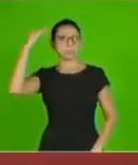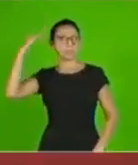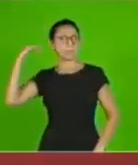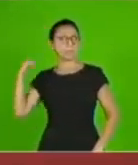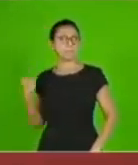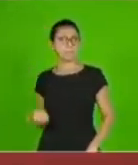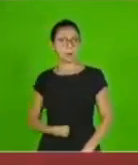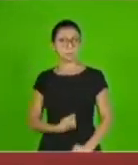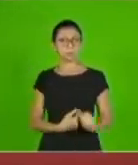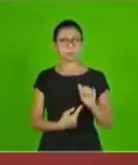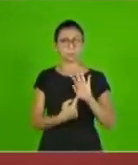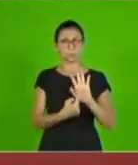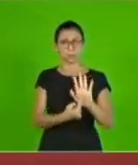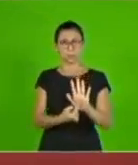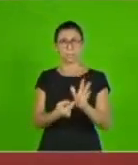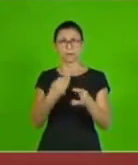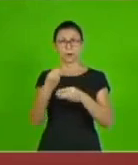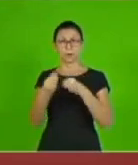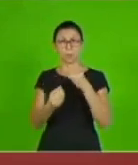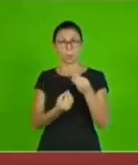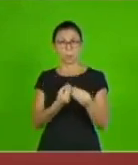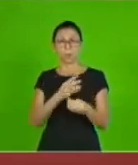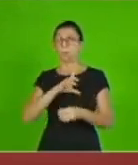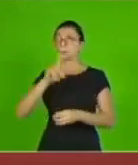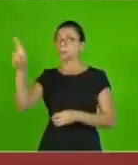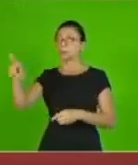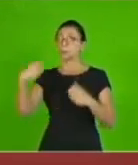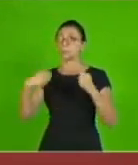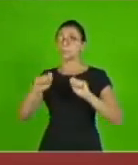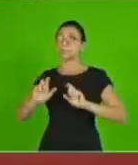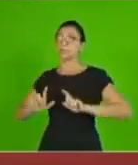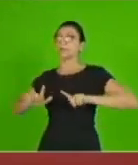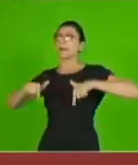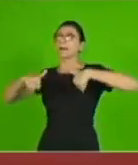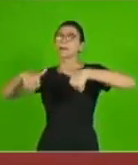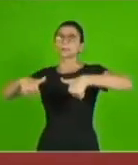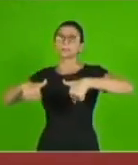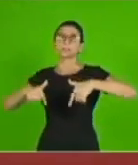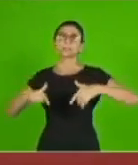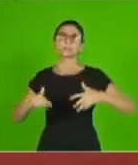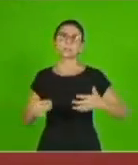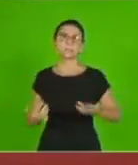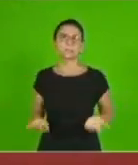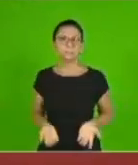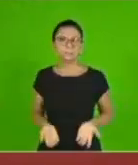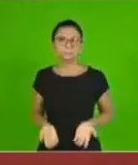much about what God should do, what God is.